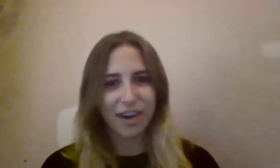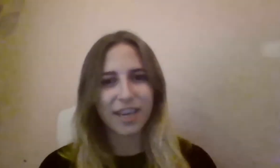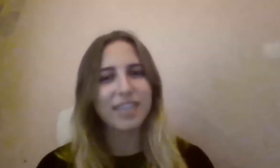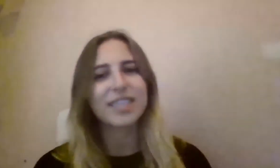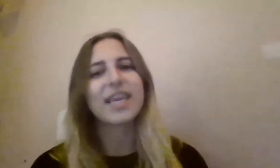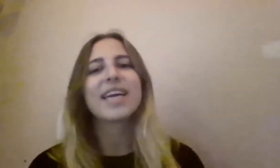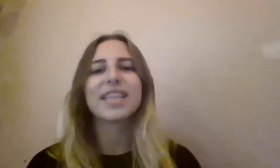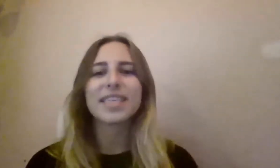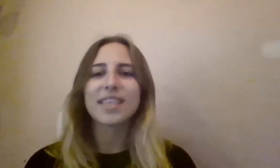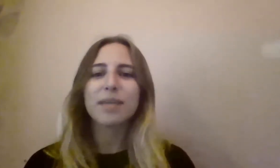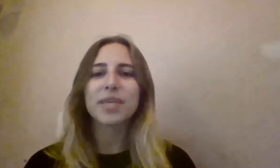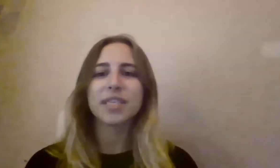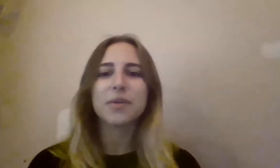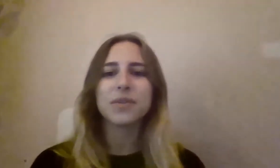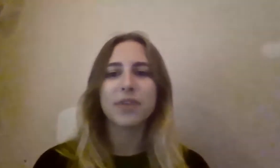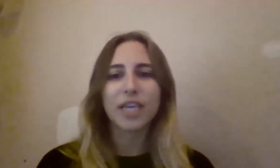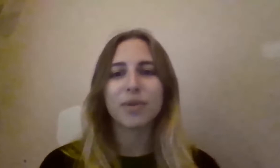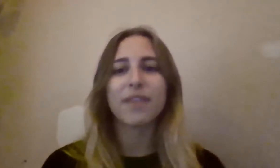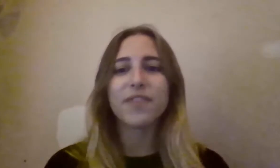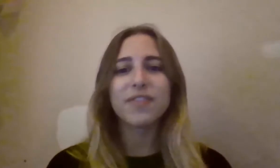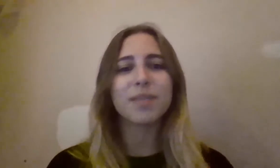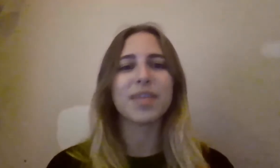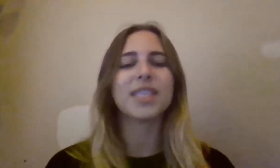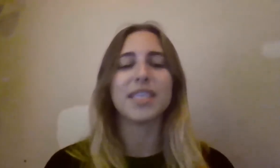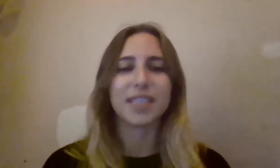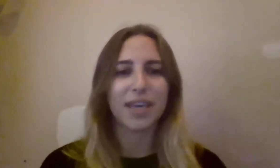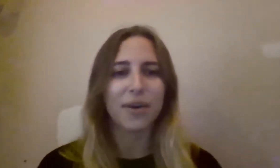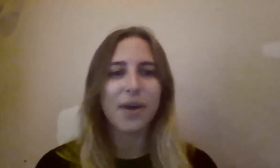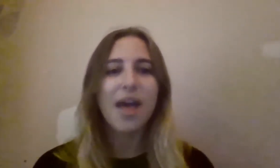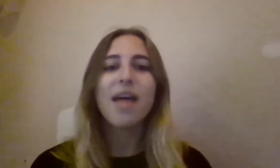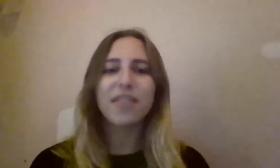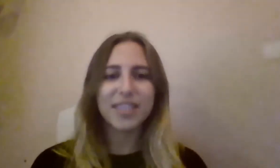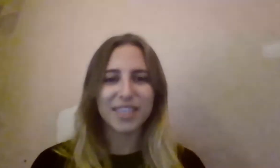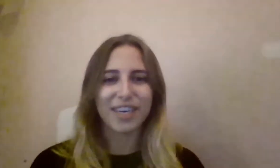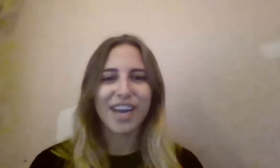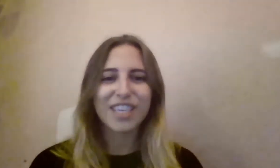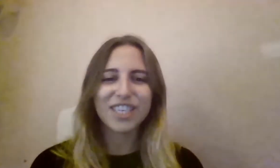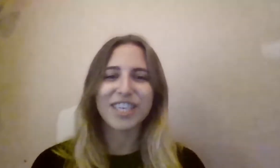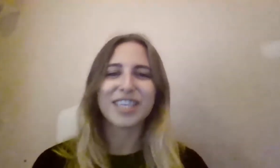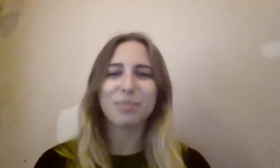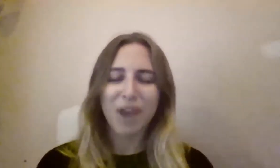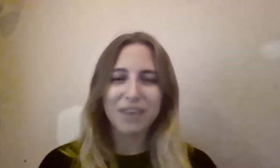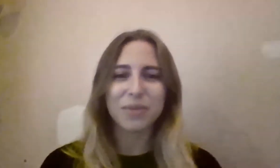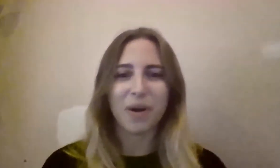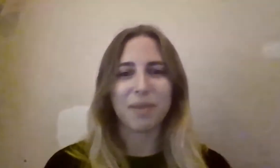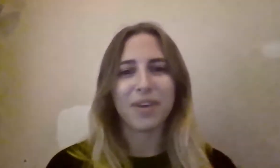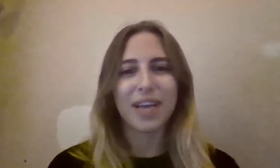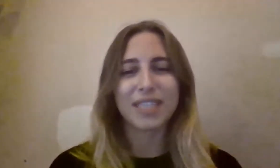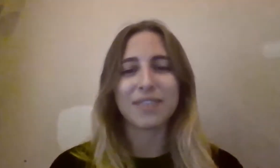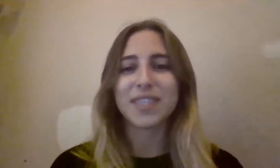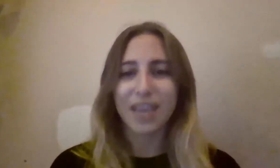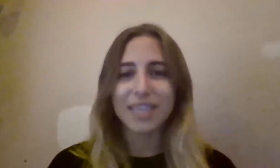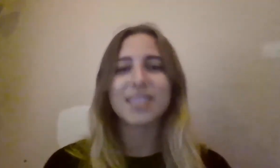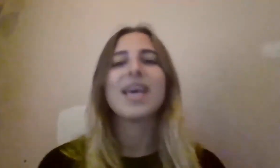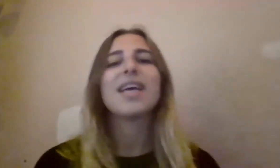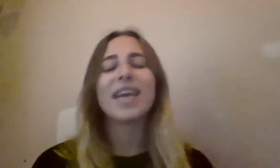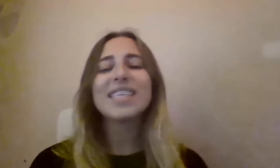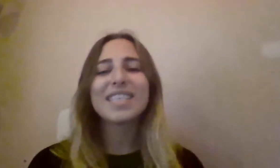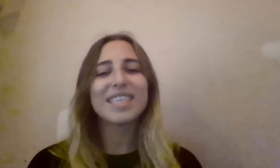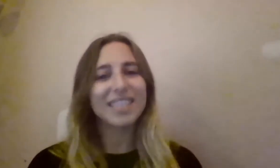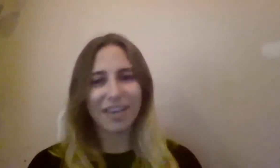Tricolor Guard, a society that celebrates those who graduated 50 plus years ago. This year, engineering is proud to welcome the class of